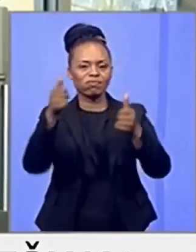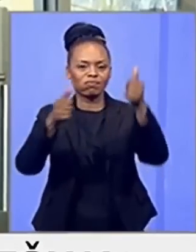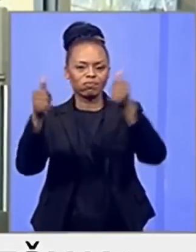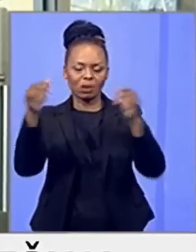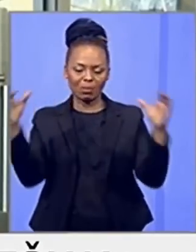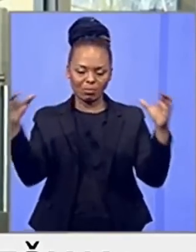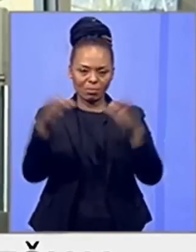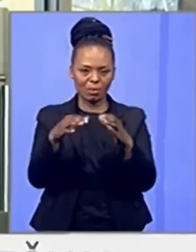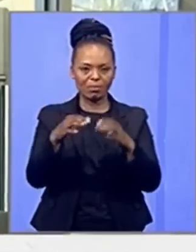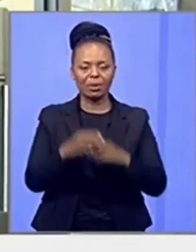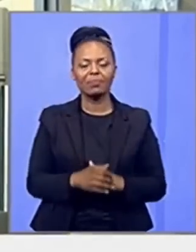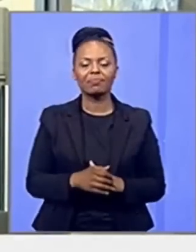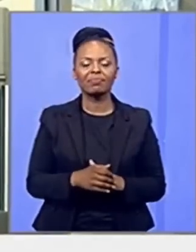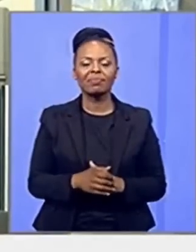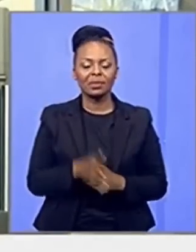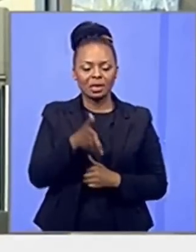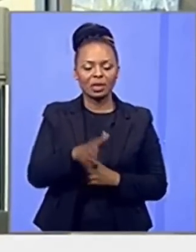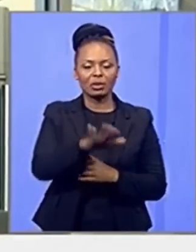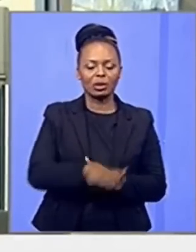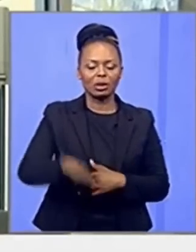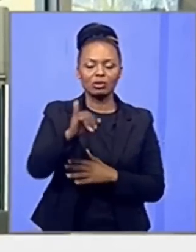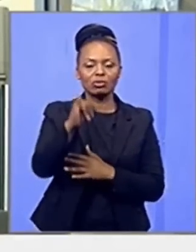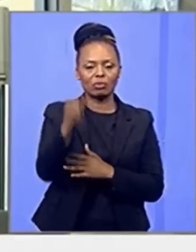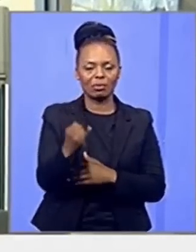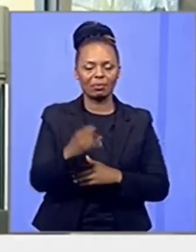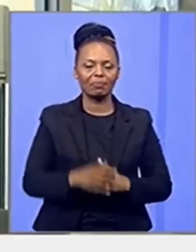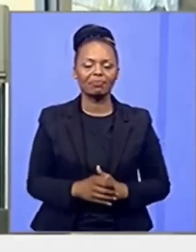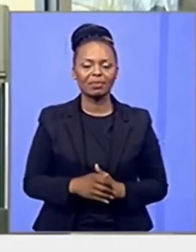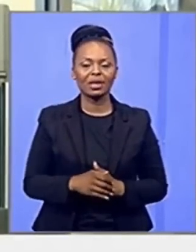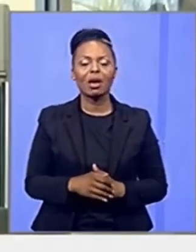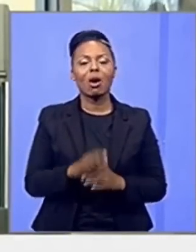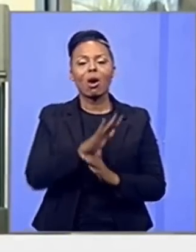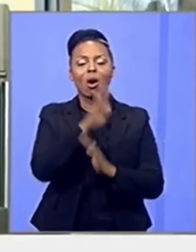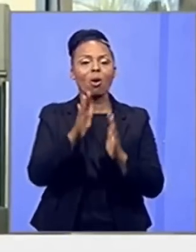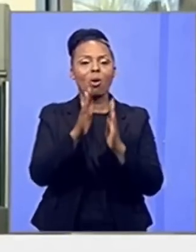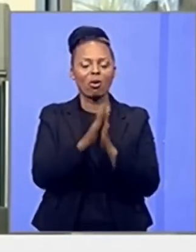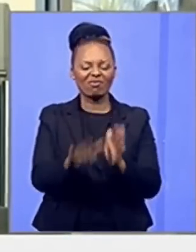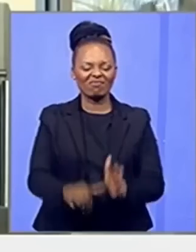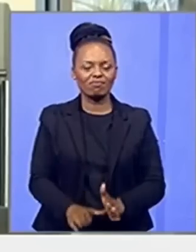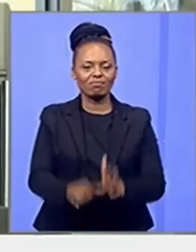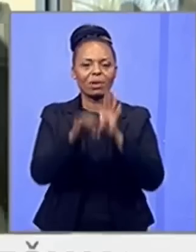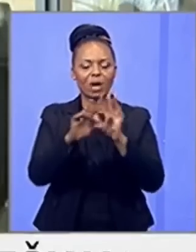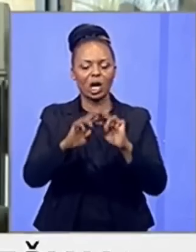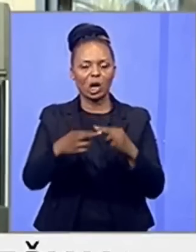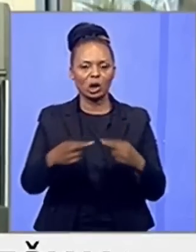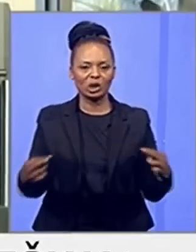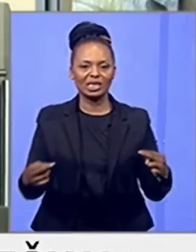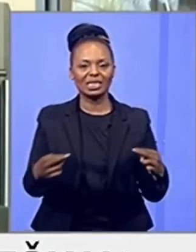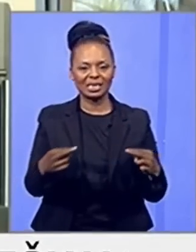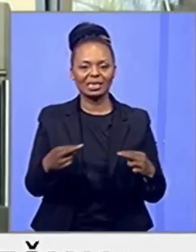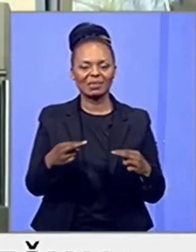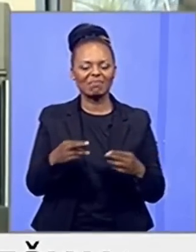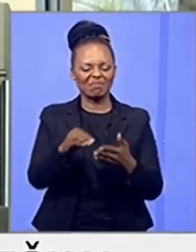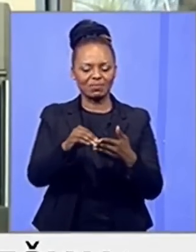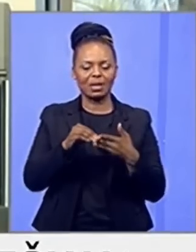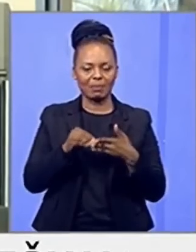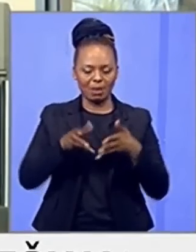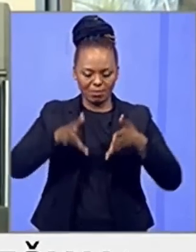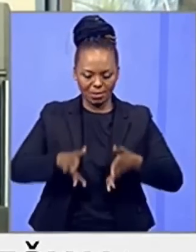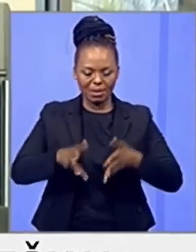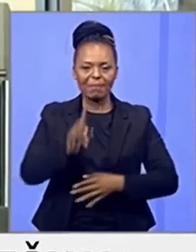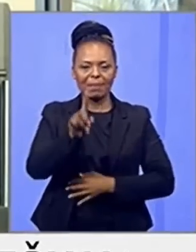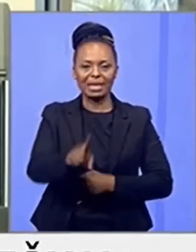the expectation is that we need to draw in all the necessary resources. Resources includes even